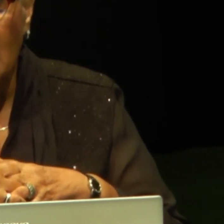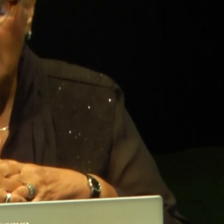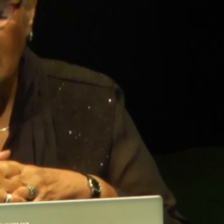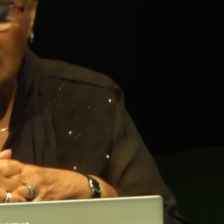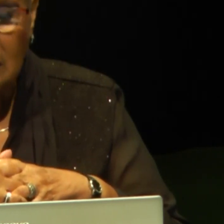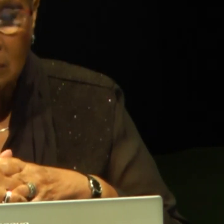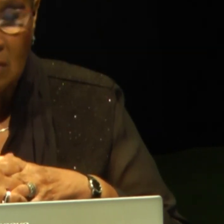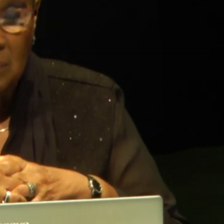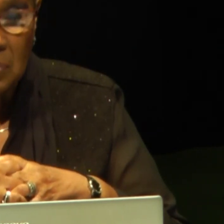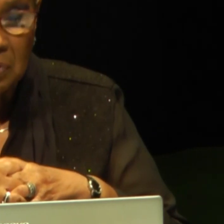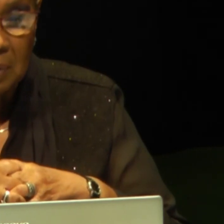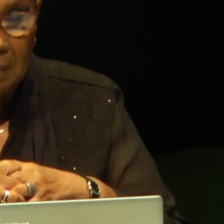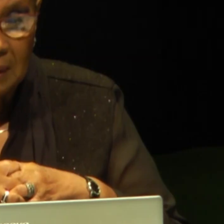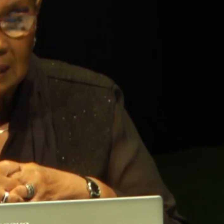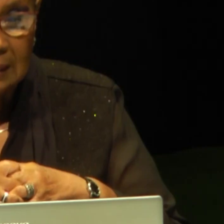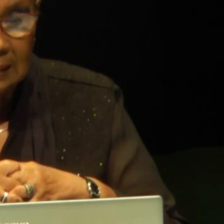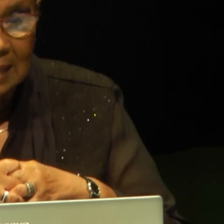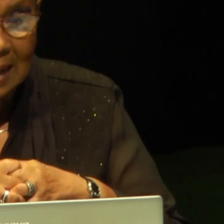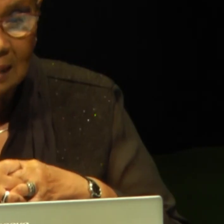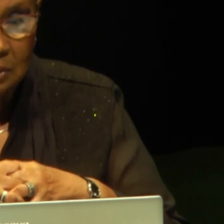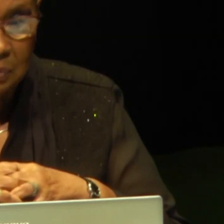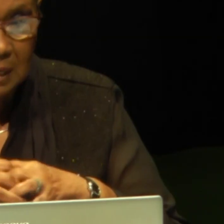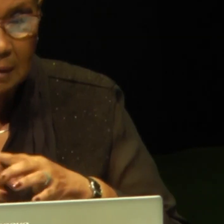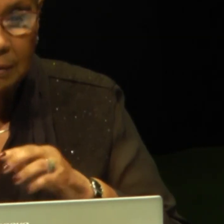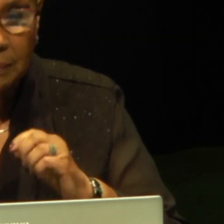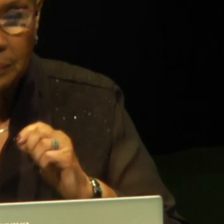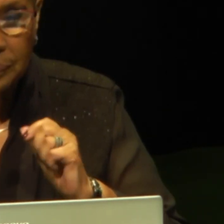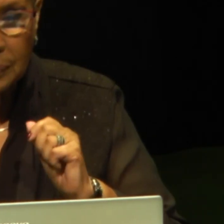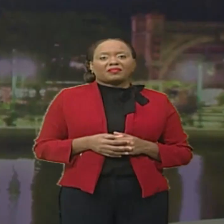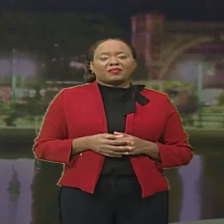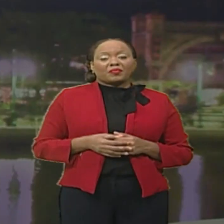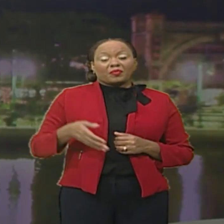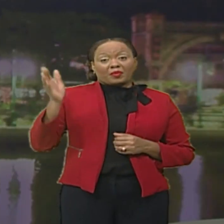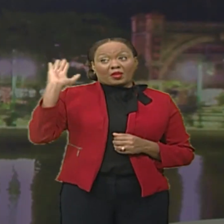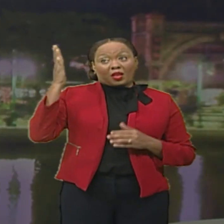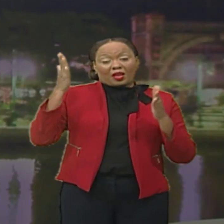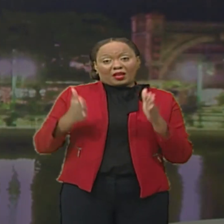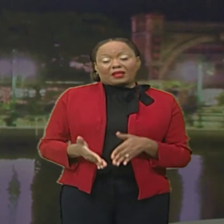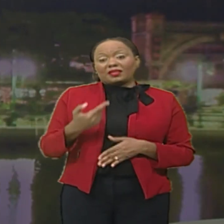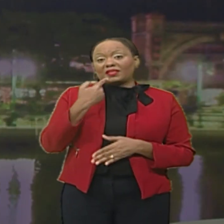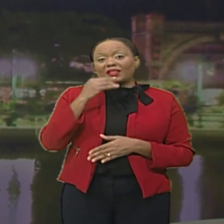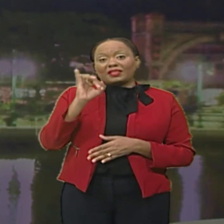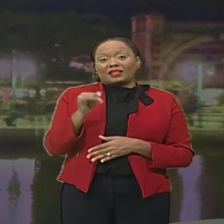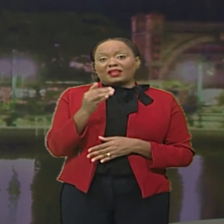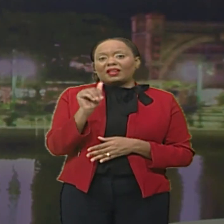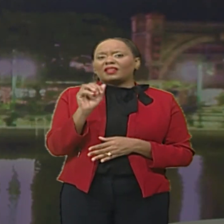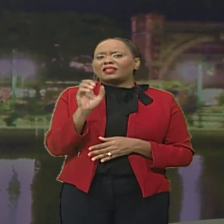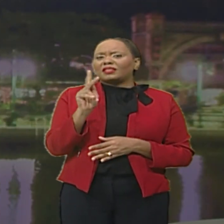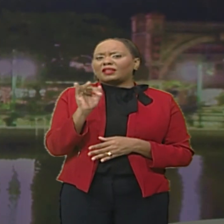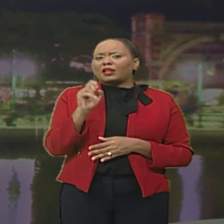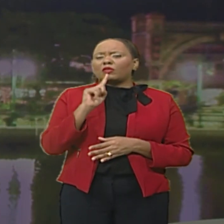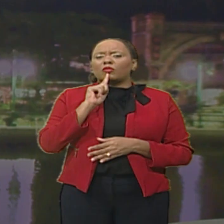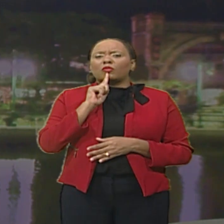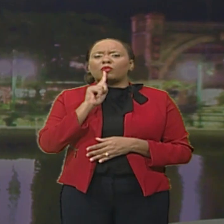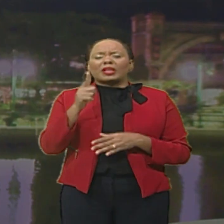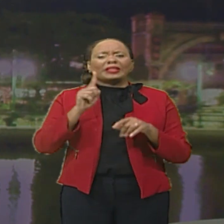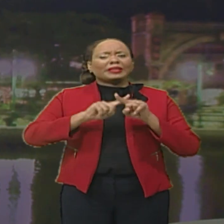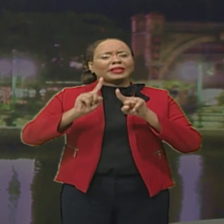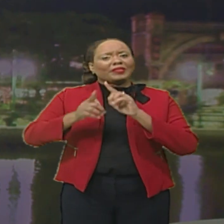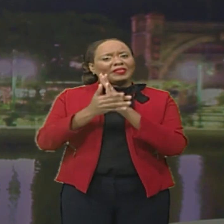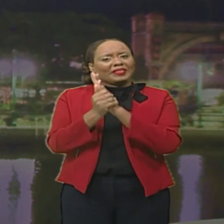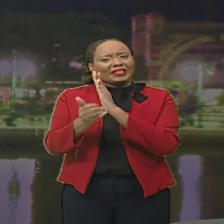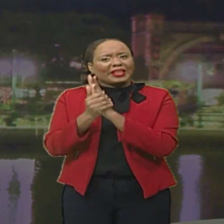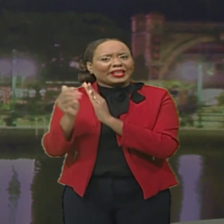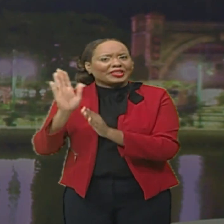soundscape and the narratives of both Barbados and Jamaica. Dr. Watson says Jackie Opal was a